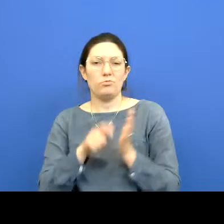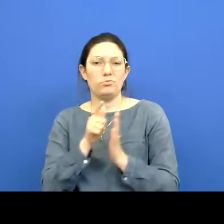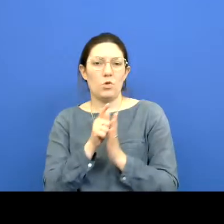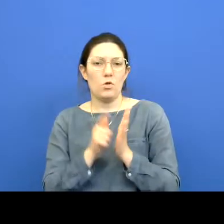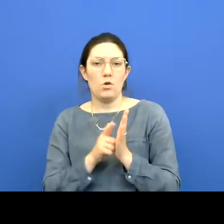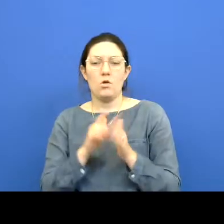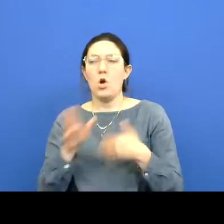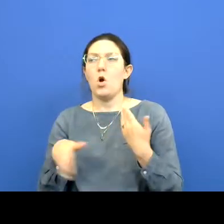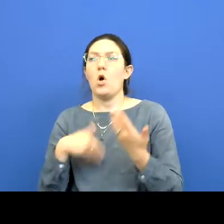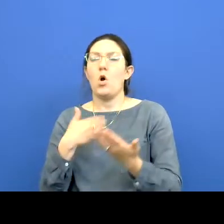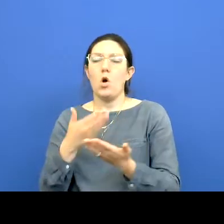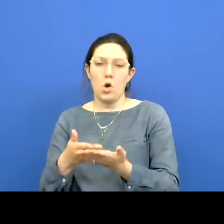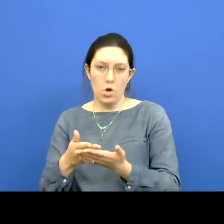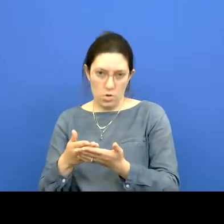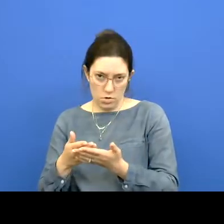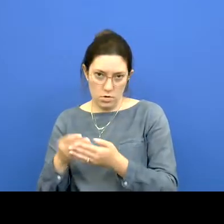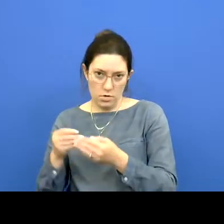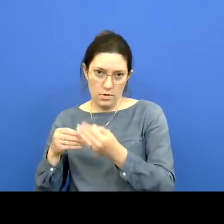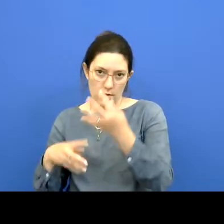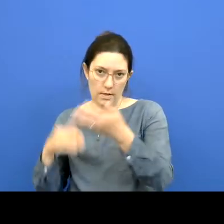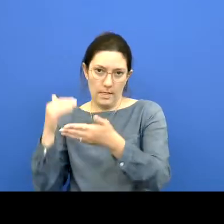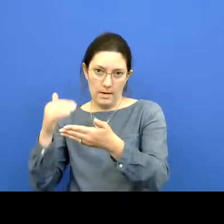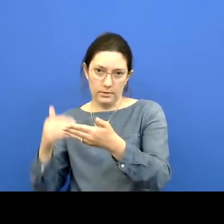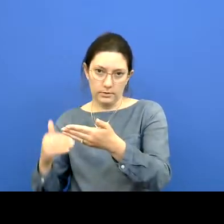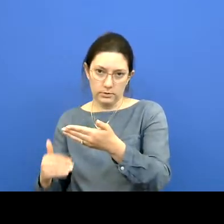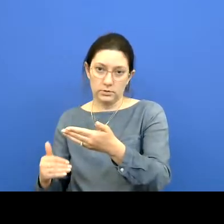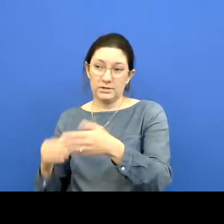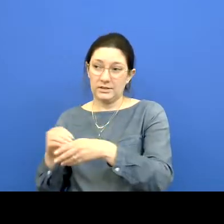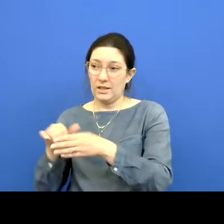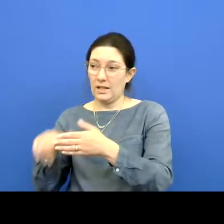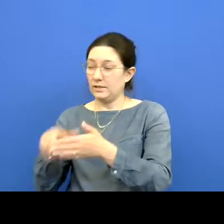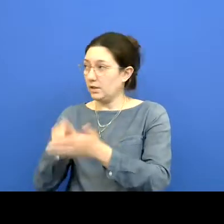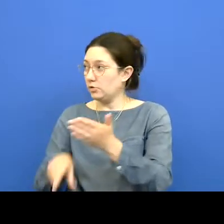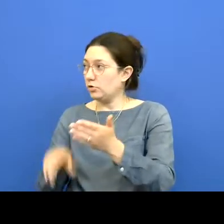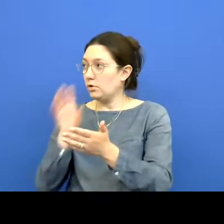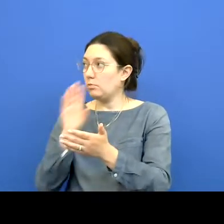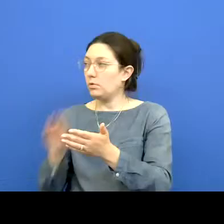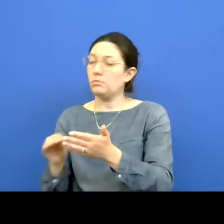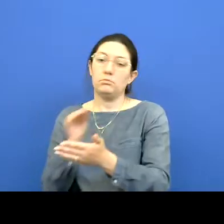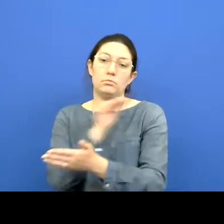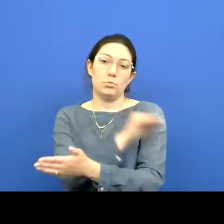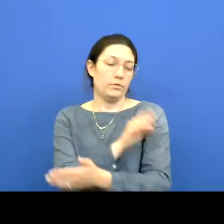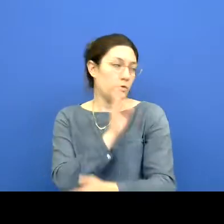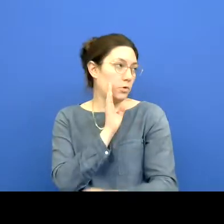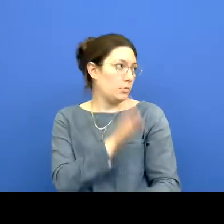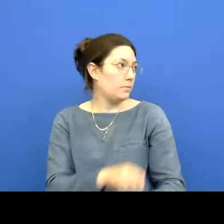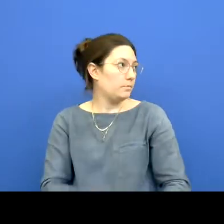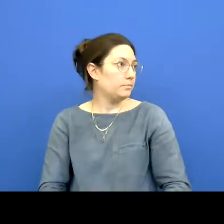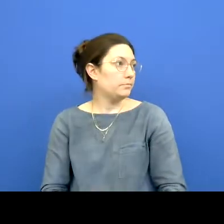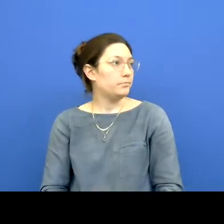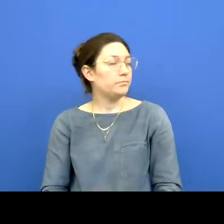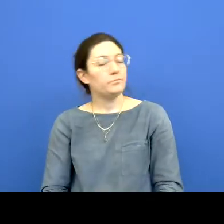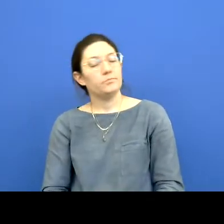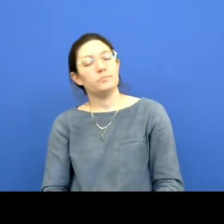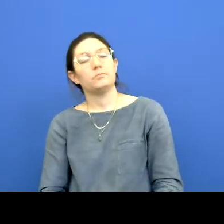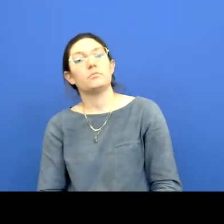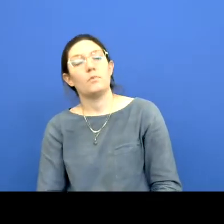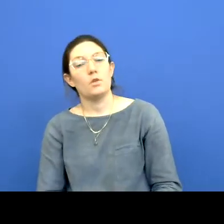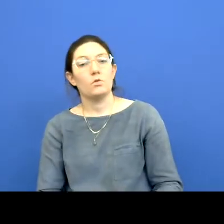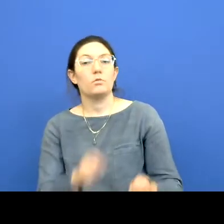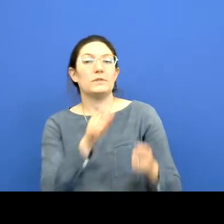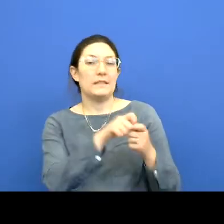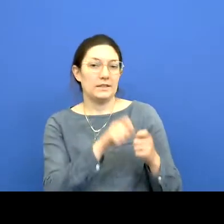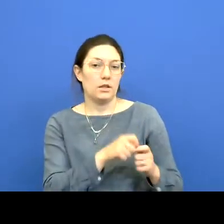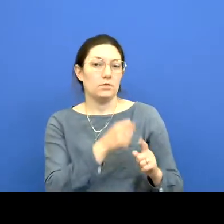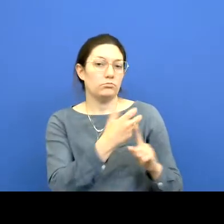of those that are contained in that section into the area that details